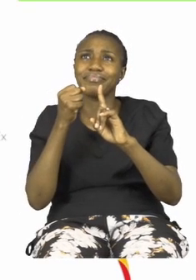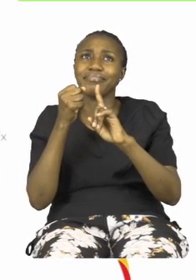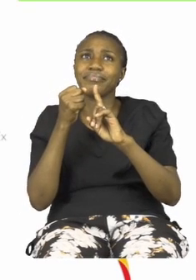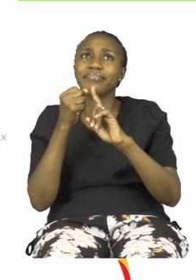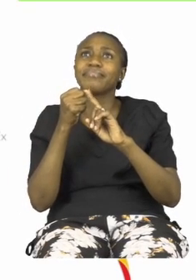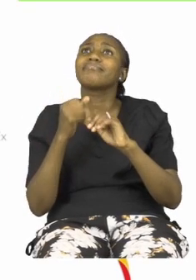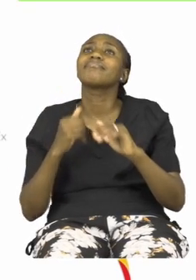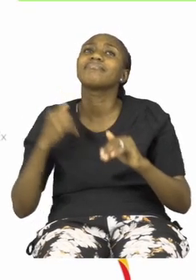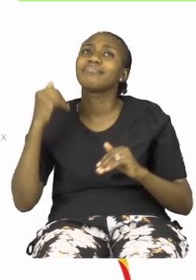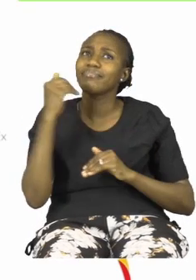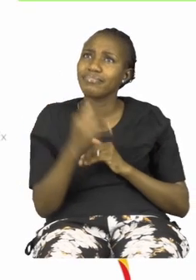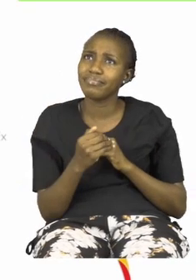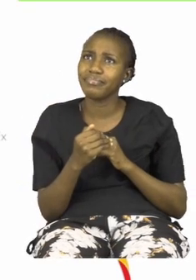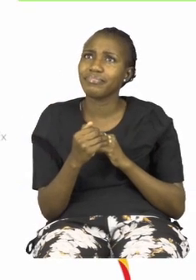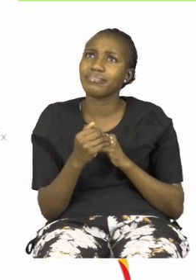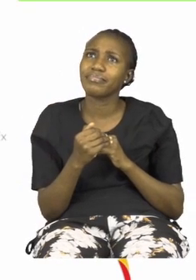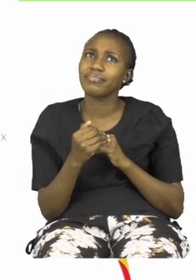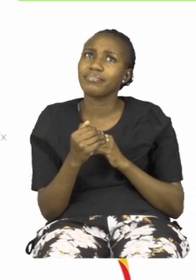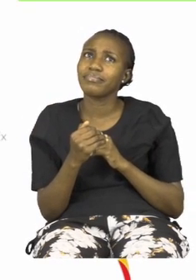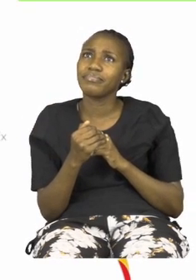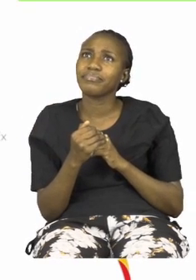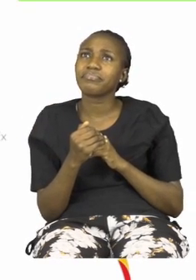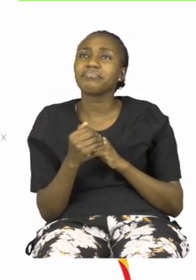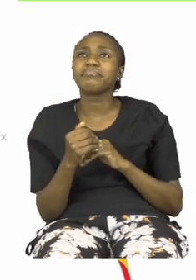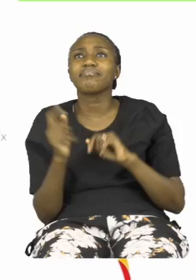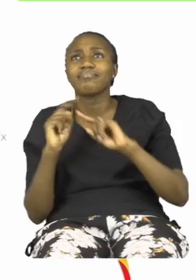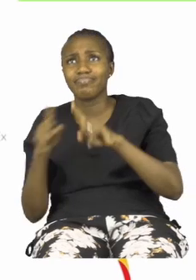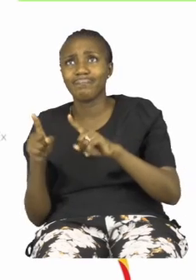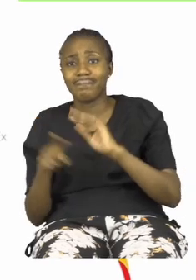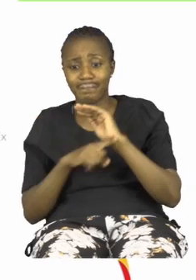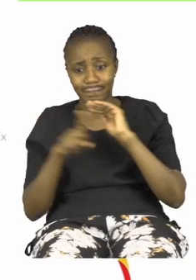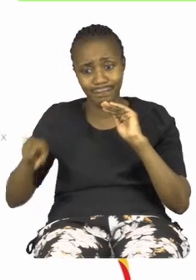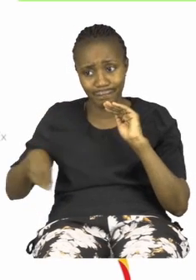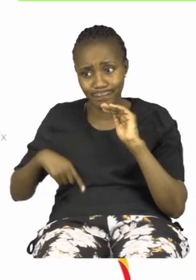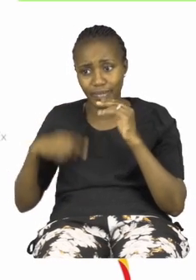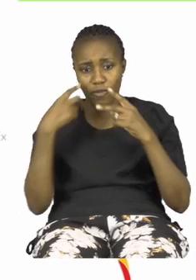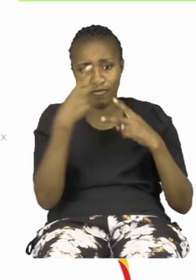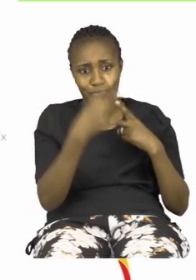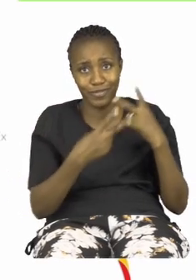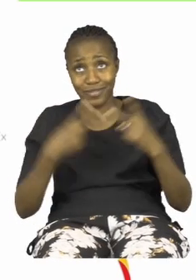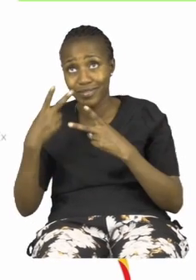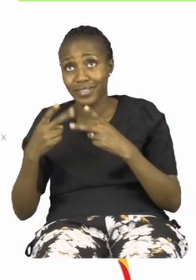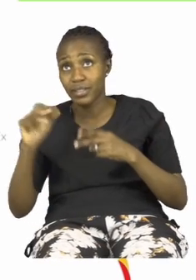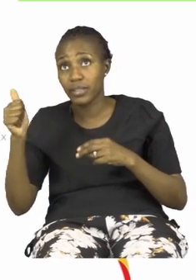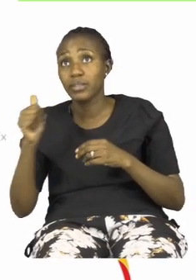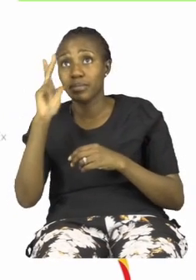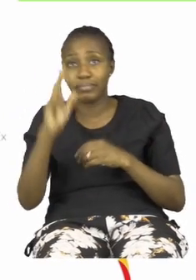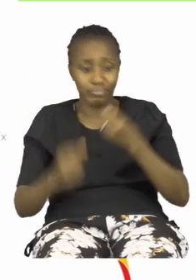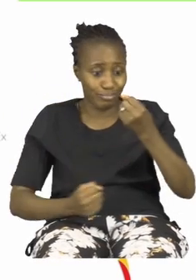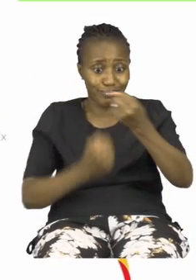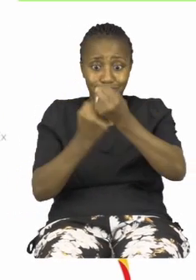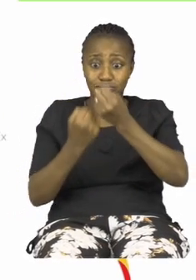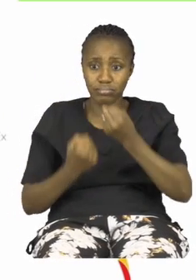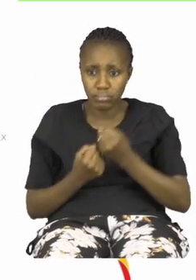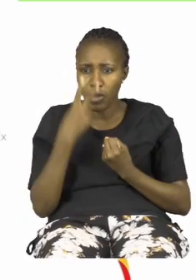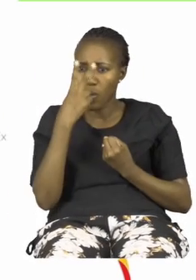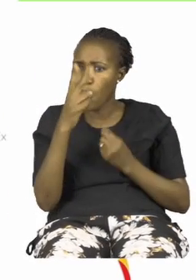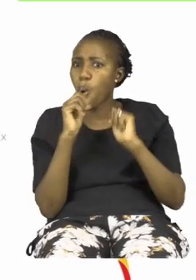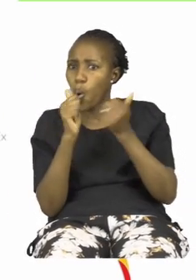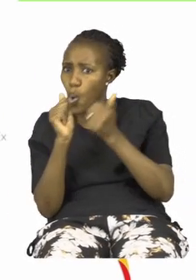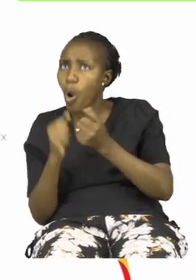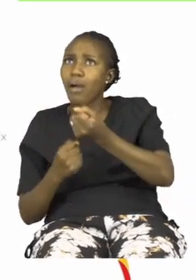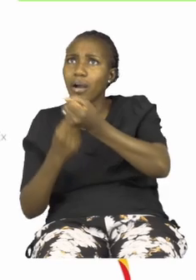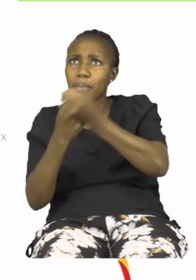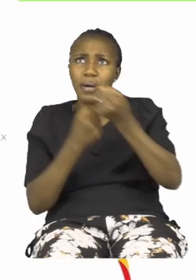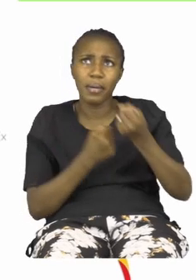you can go to different countries or whatsoever, and then actually get sponsorship from other people that actually see what you can do and what your capabilities